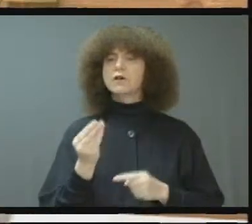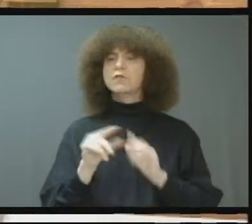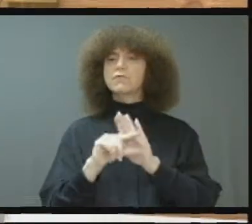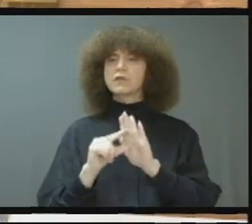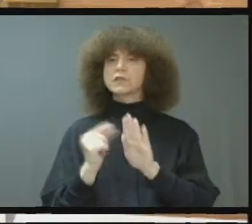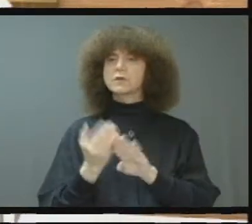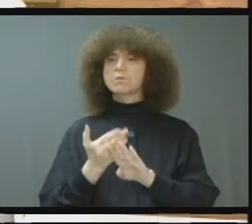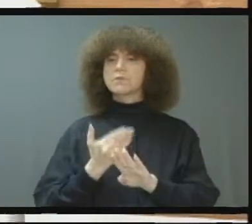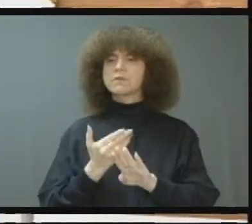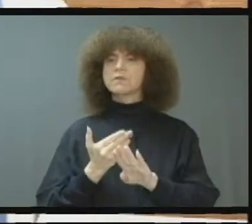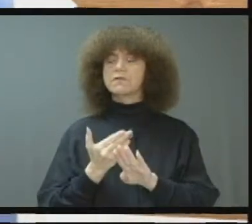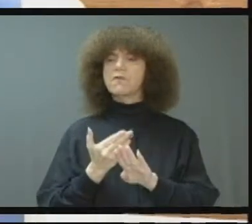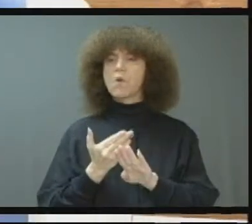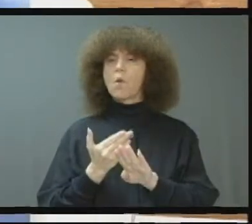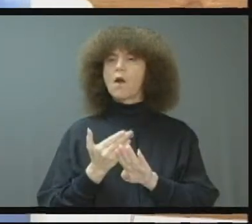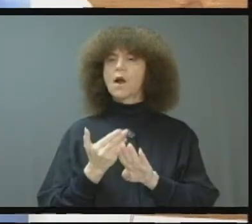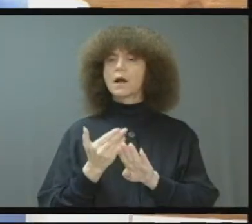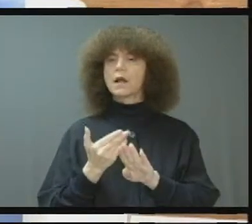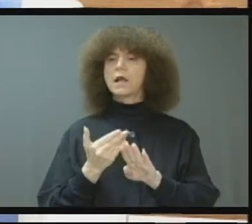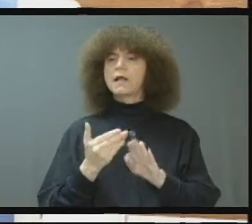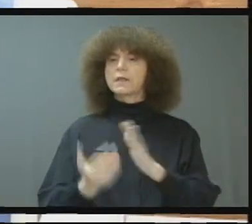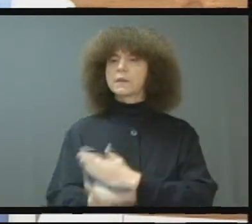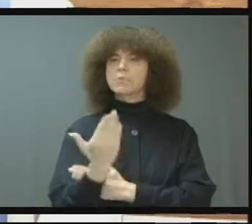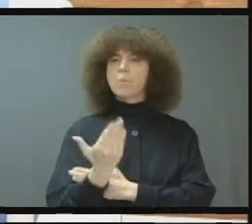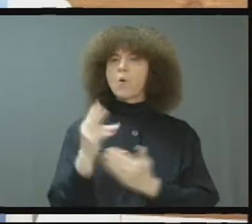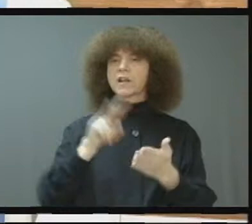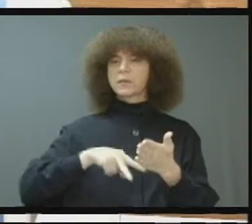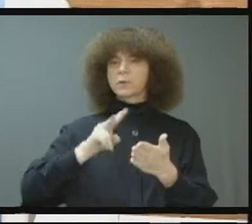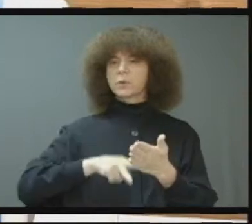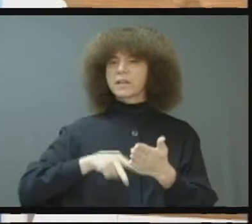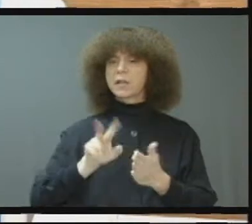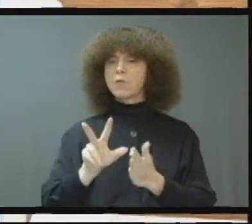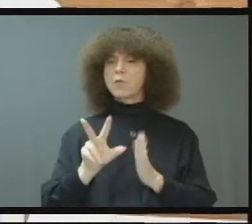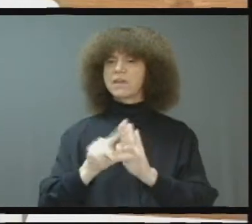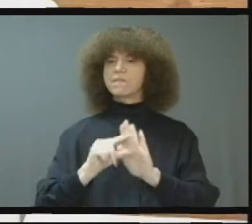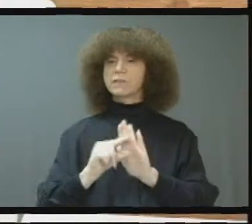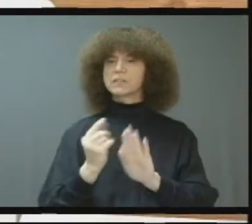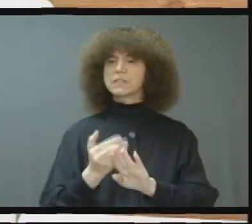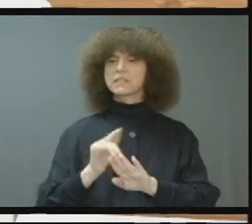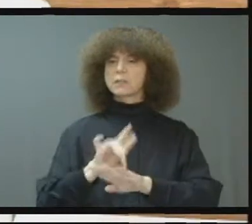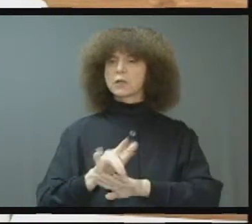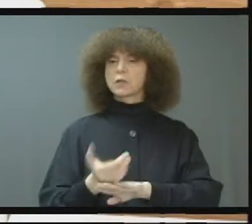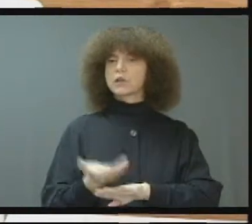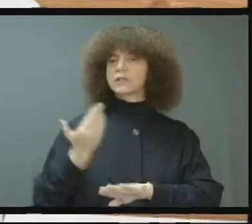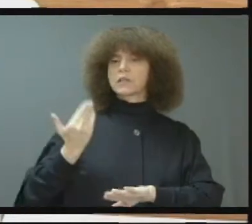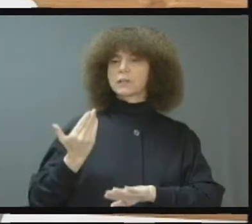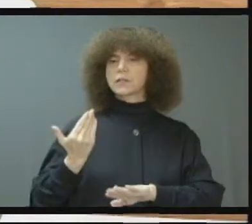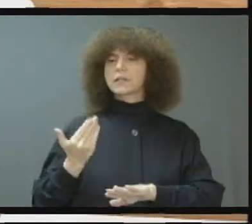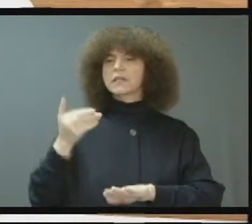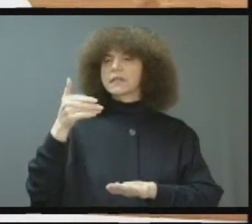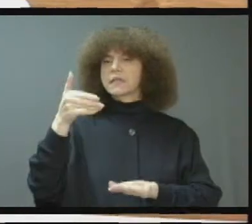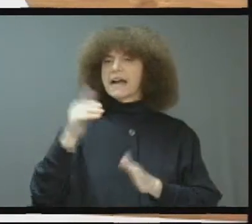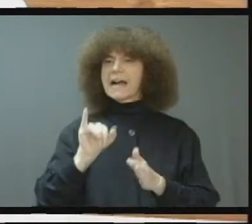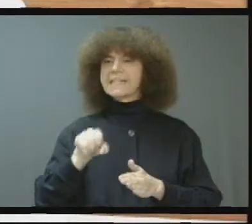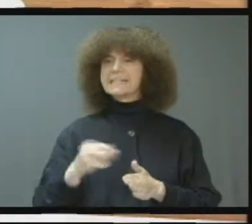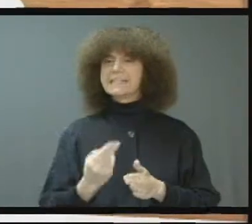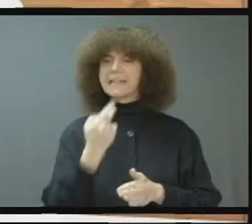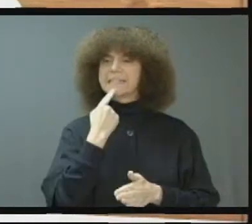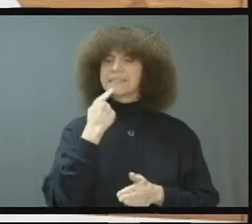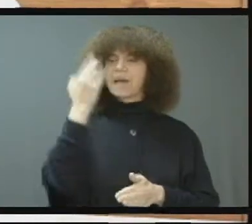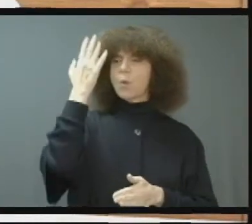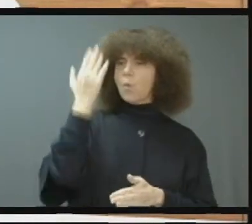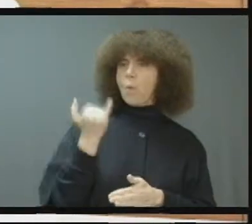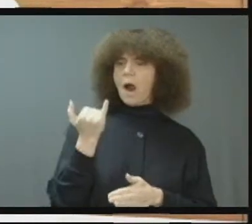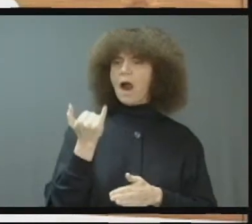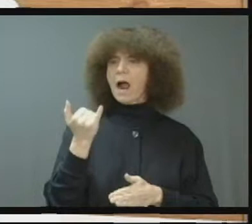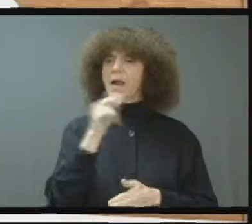text. Three verses earlier, Isaiah describes what God does. He says, "Why, O Lord, do you make us